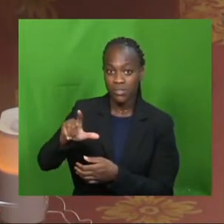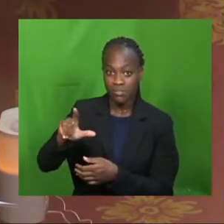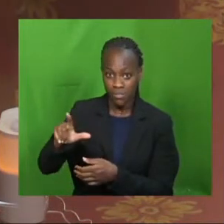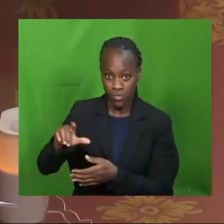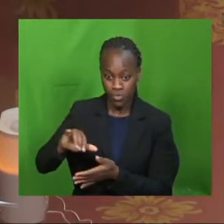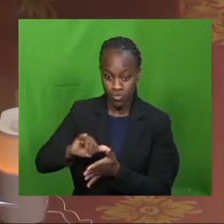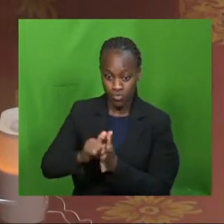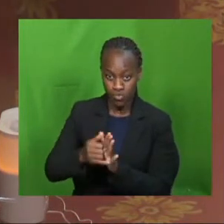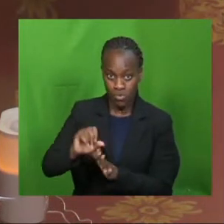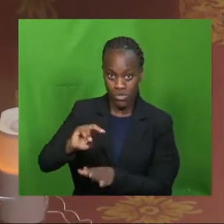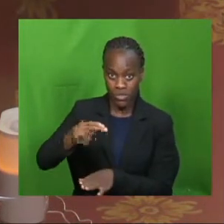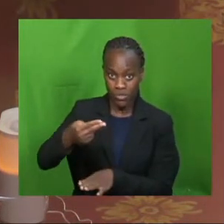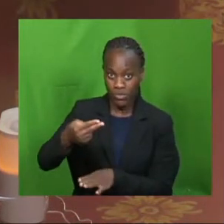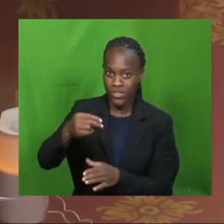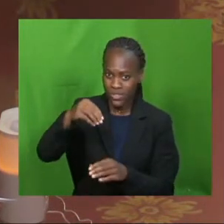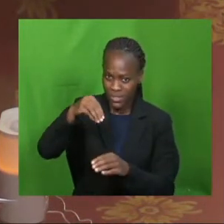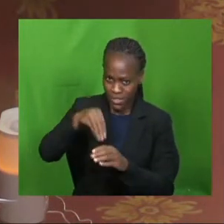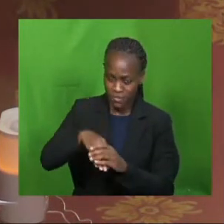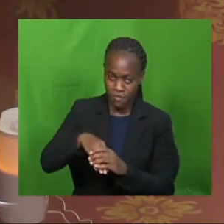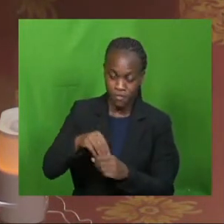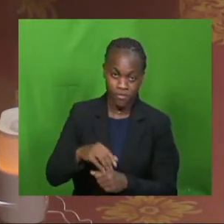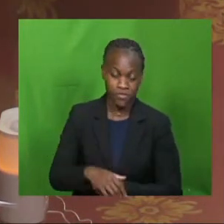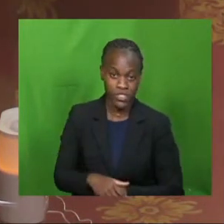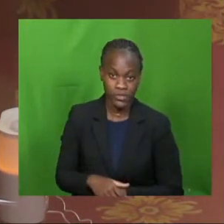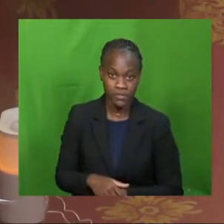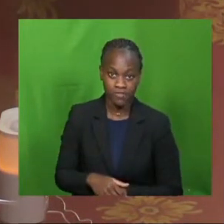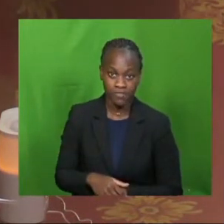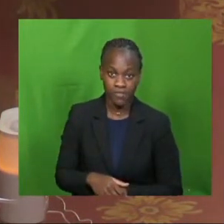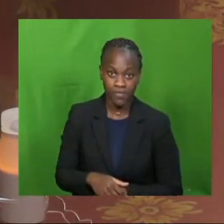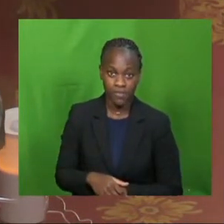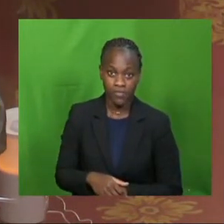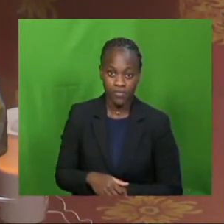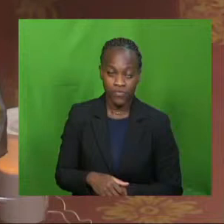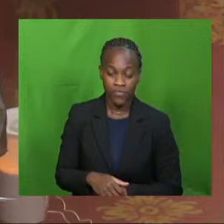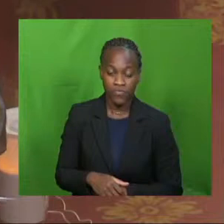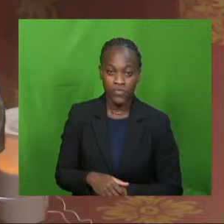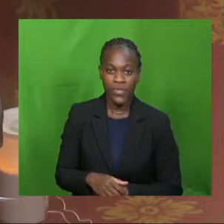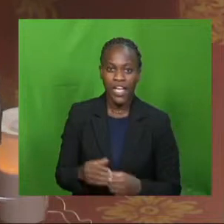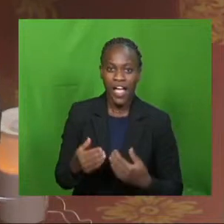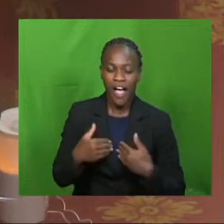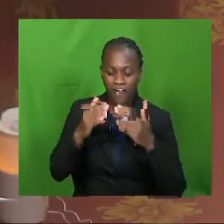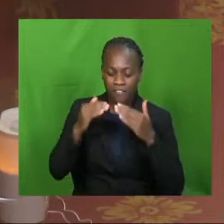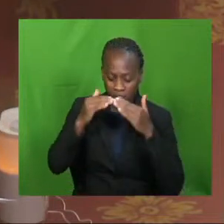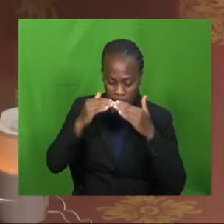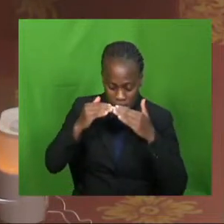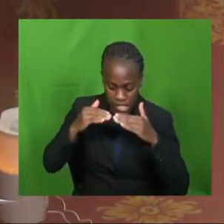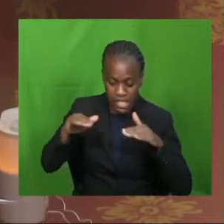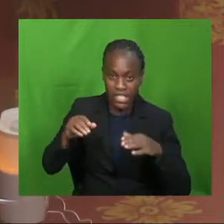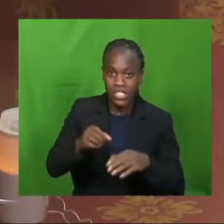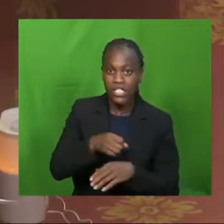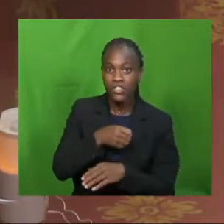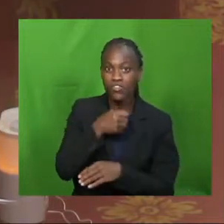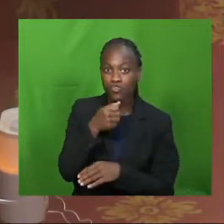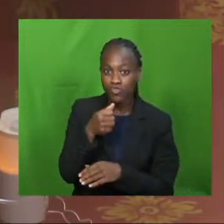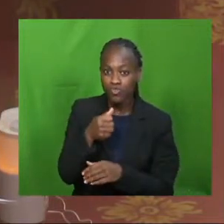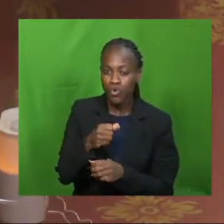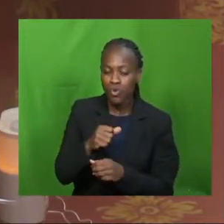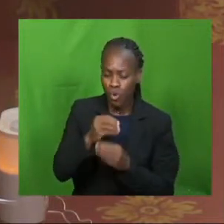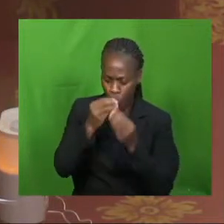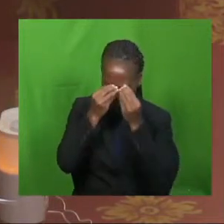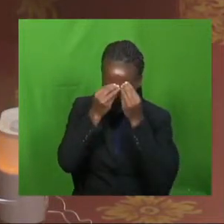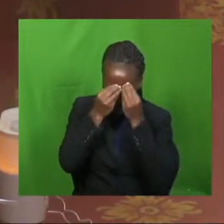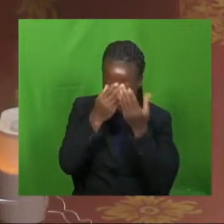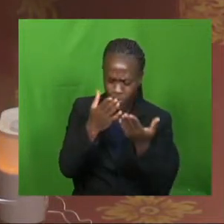industry. Among other things, the bill is seeking to introduce broadcasting standards to ensure that there's decorum on our